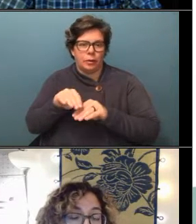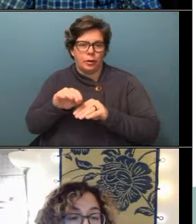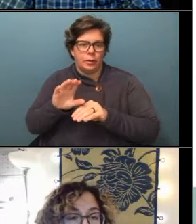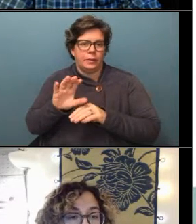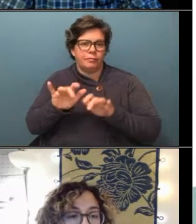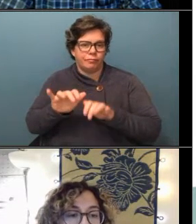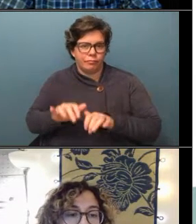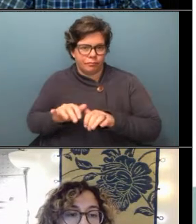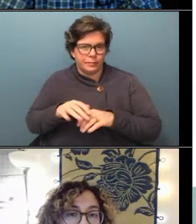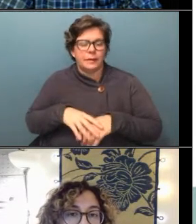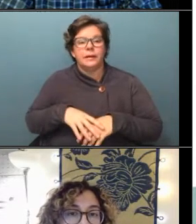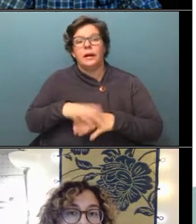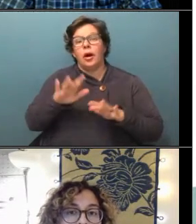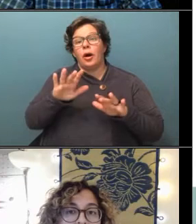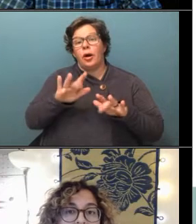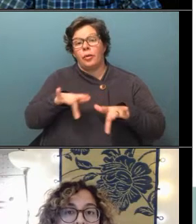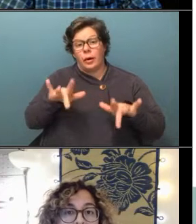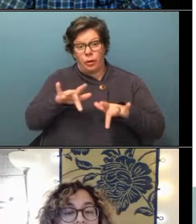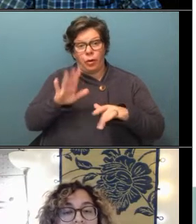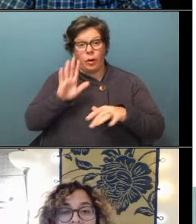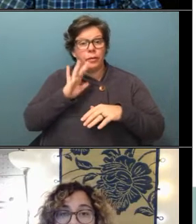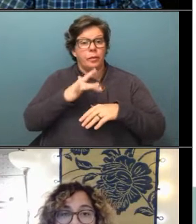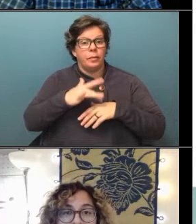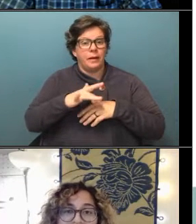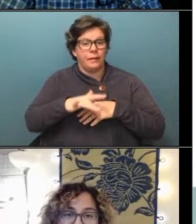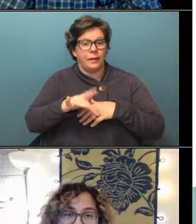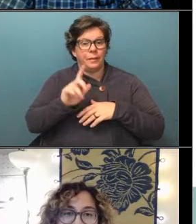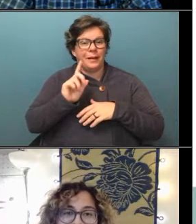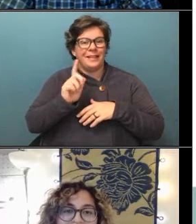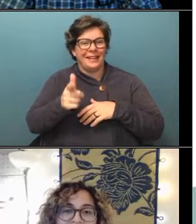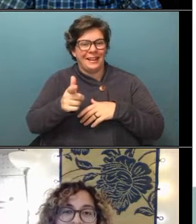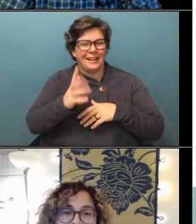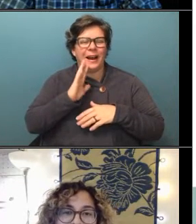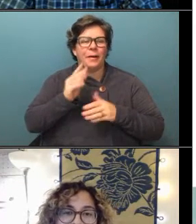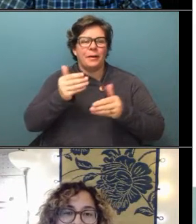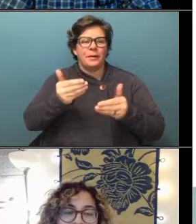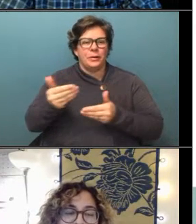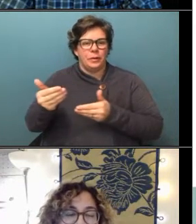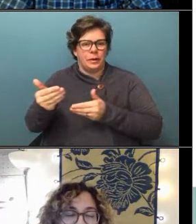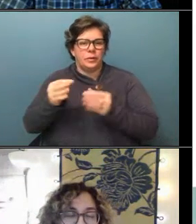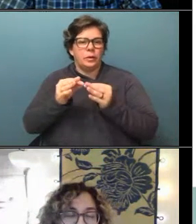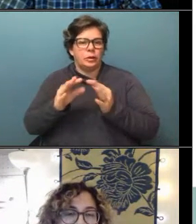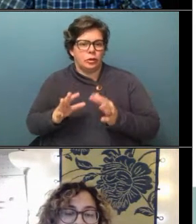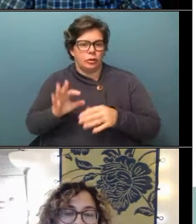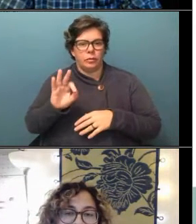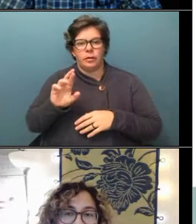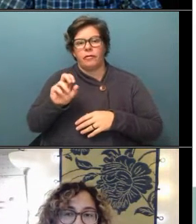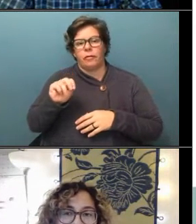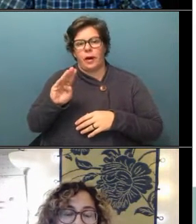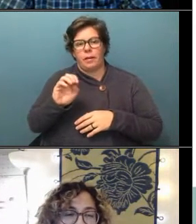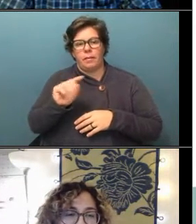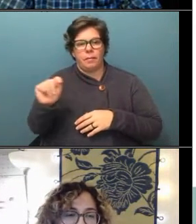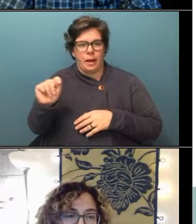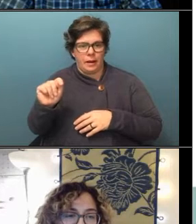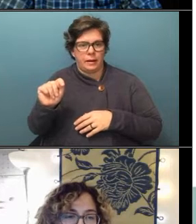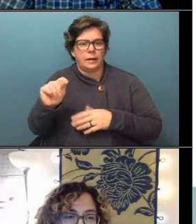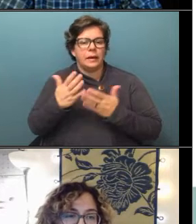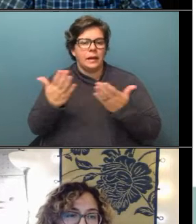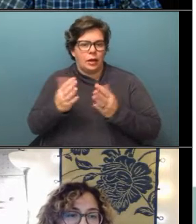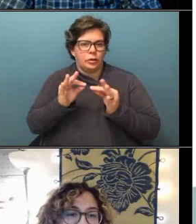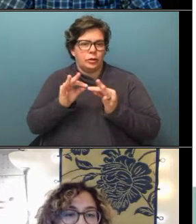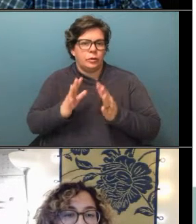that a recording will be available. And lastly, introducing Fran Bennett, who's our incredible ASL interpreter here with